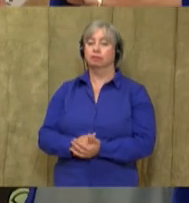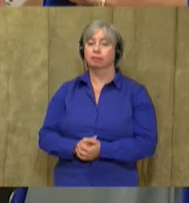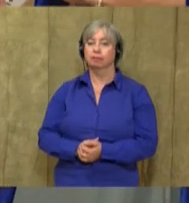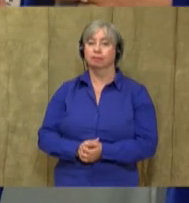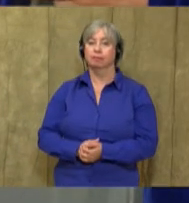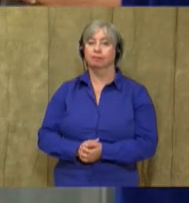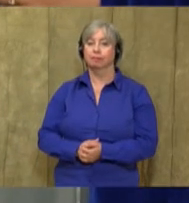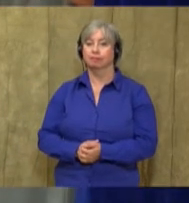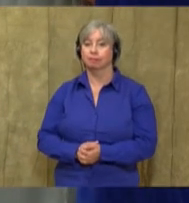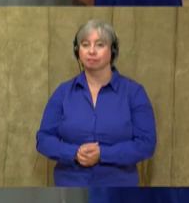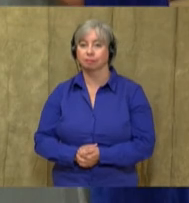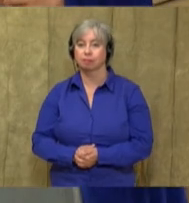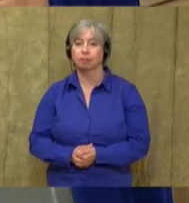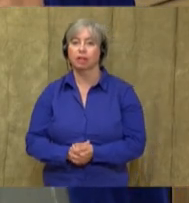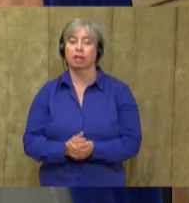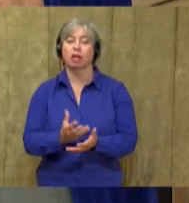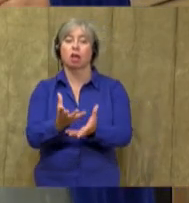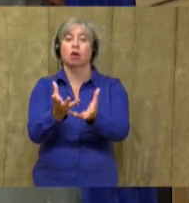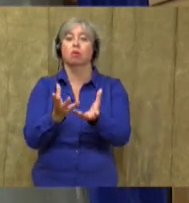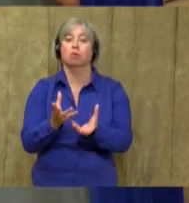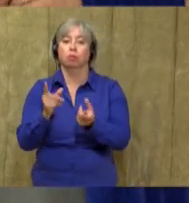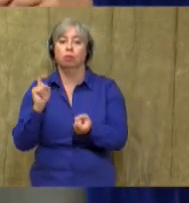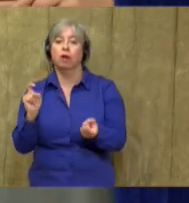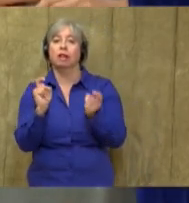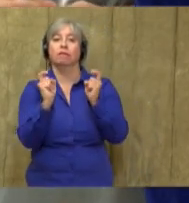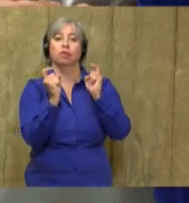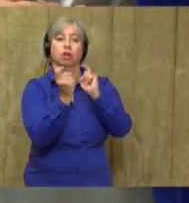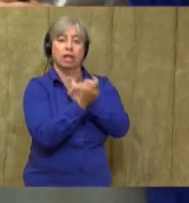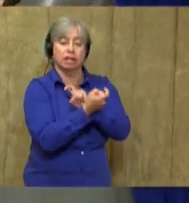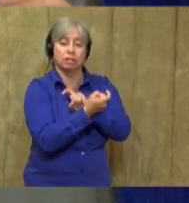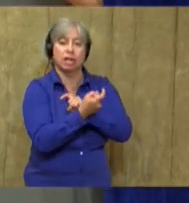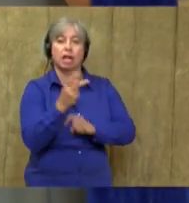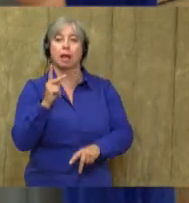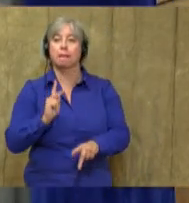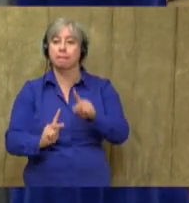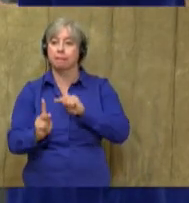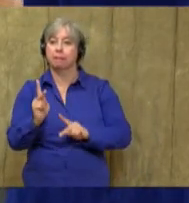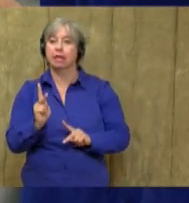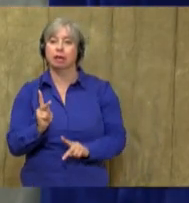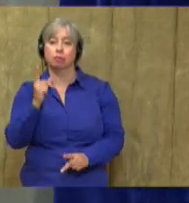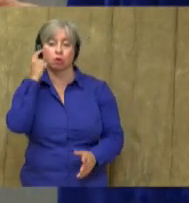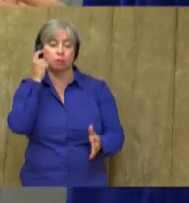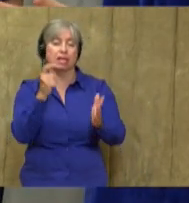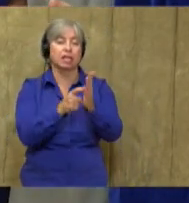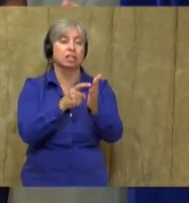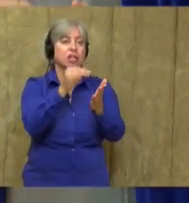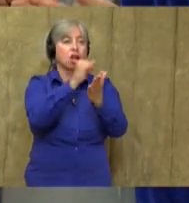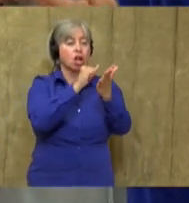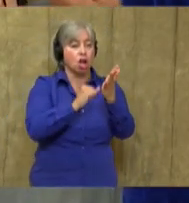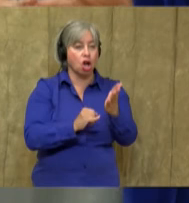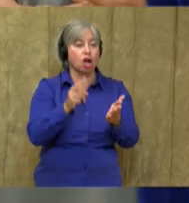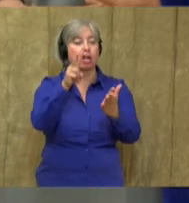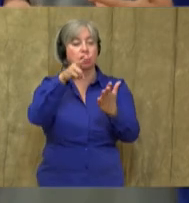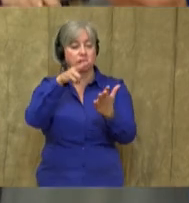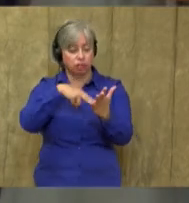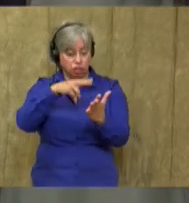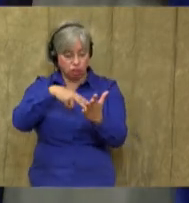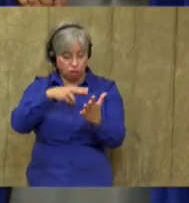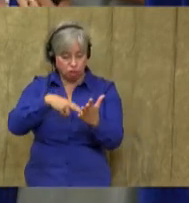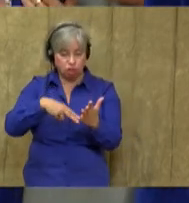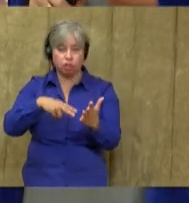the desire for change, what we're going to see is people are going to be looking at things like art, literature,